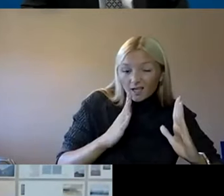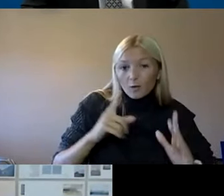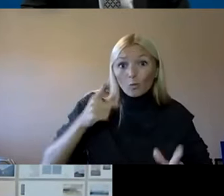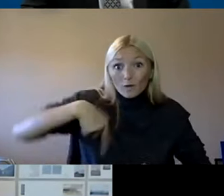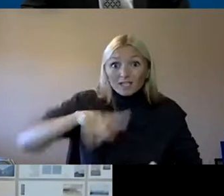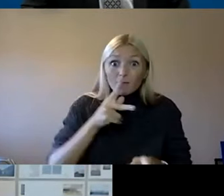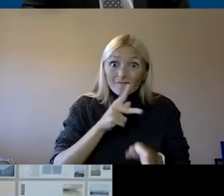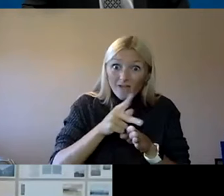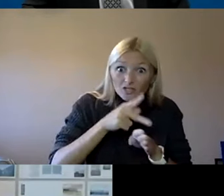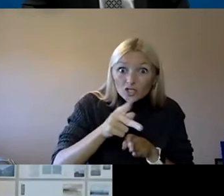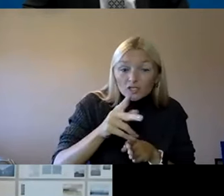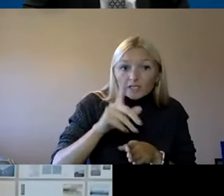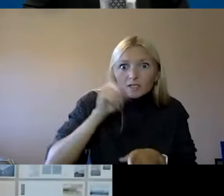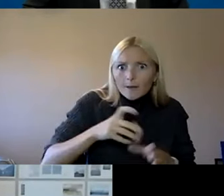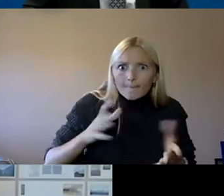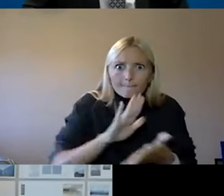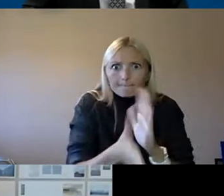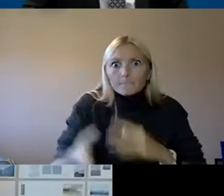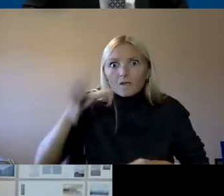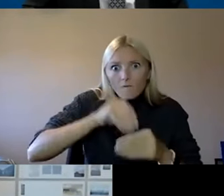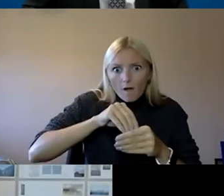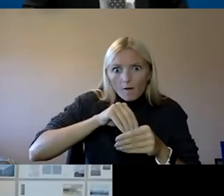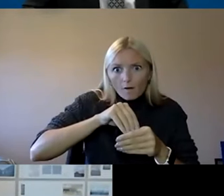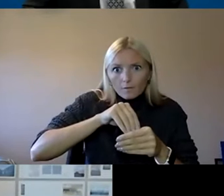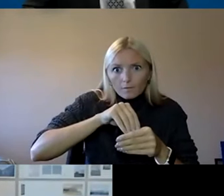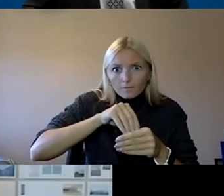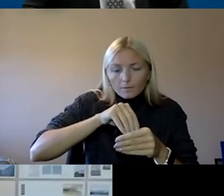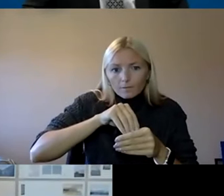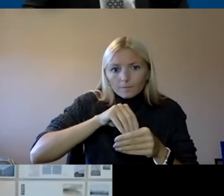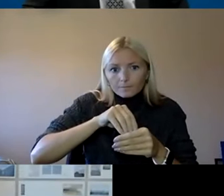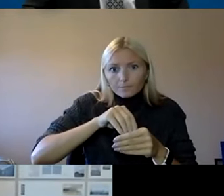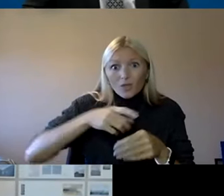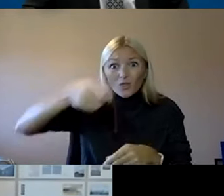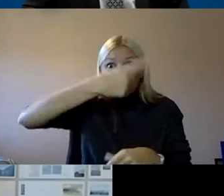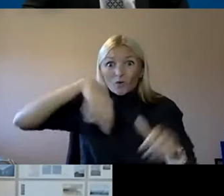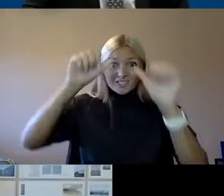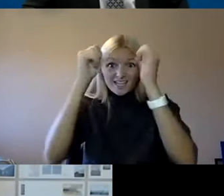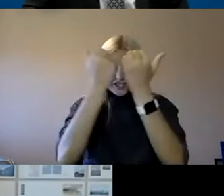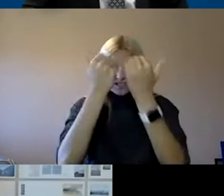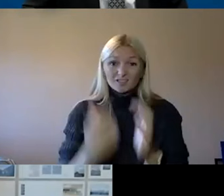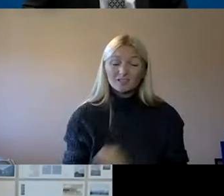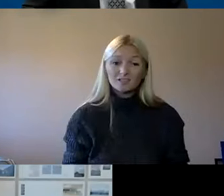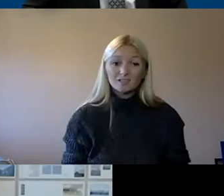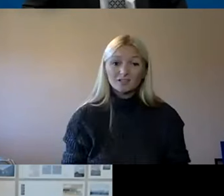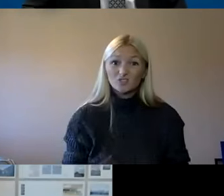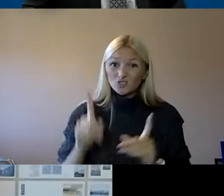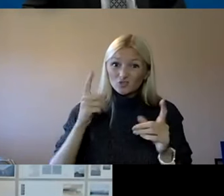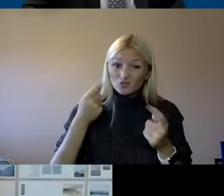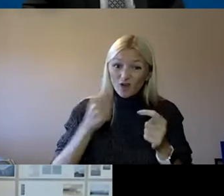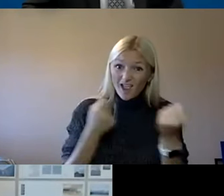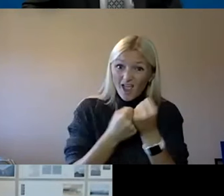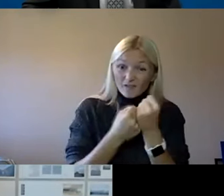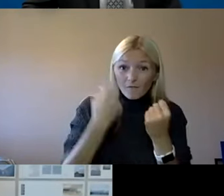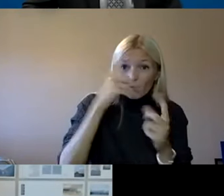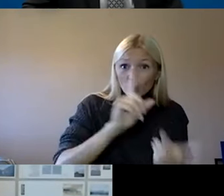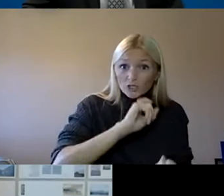like getting involved with those agencies and trying to advocate for a